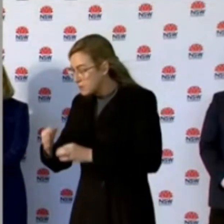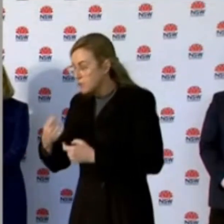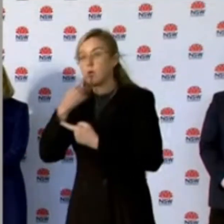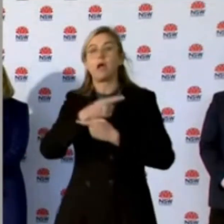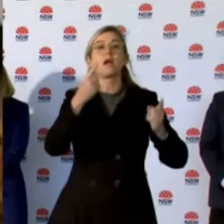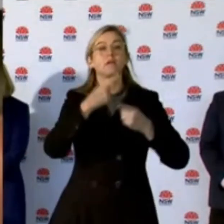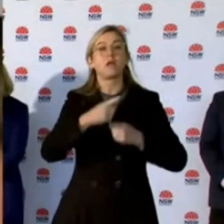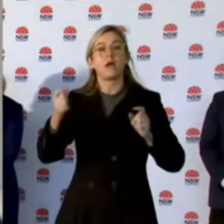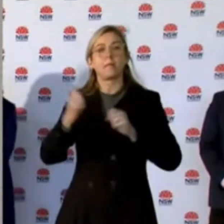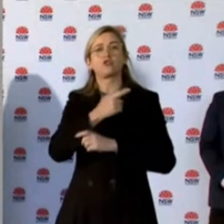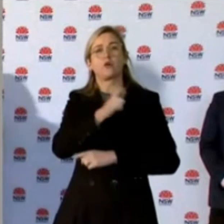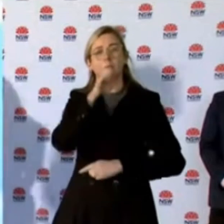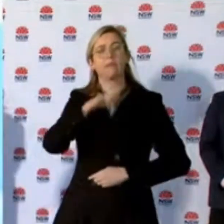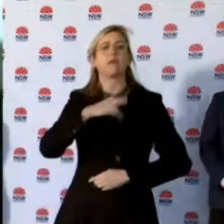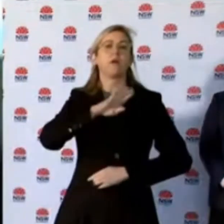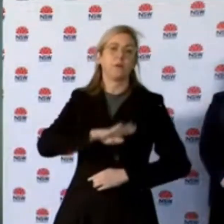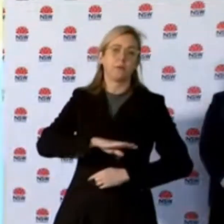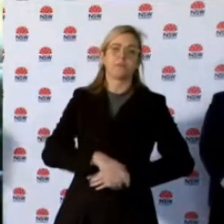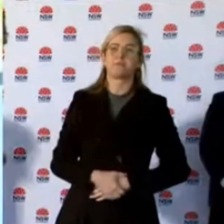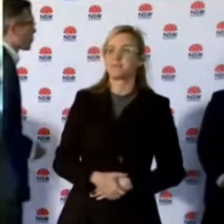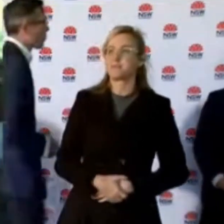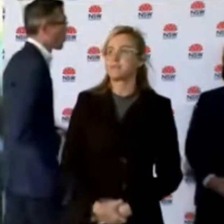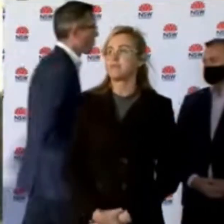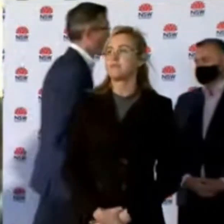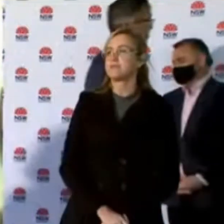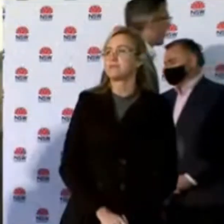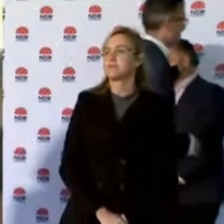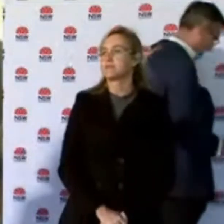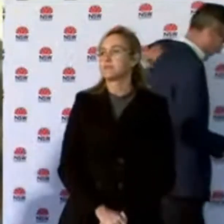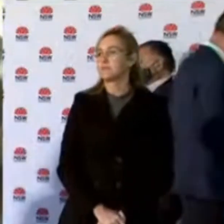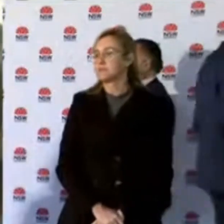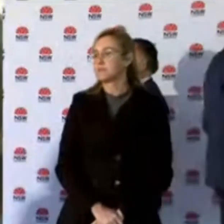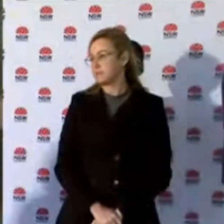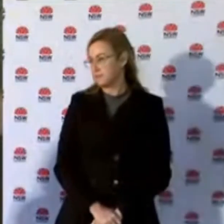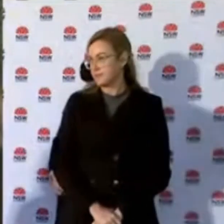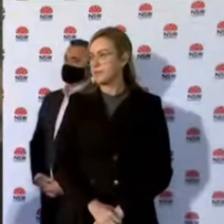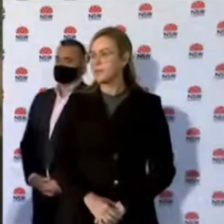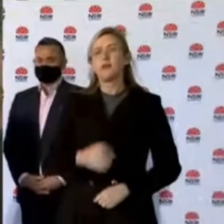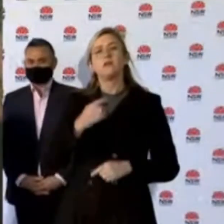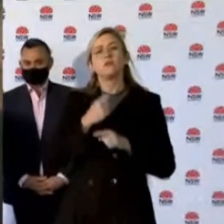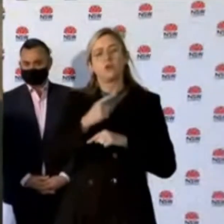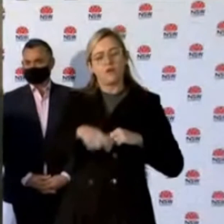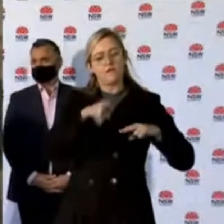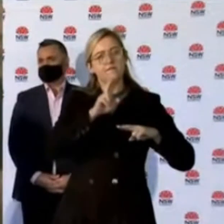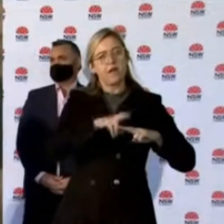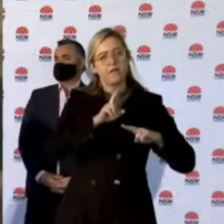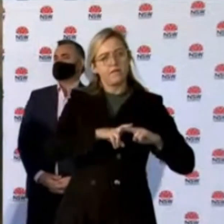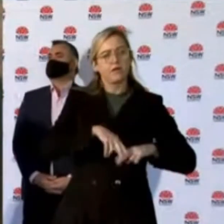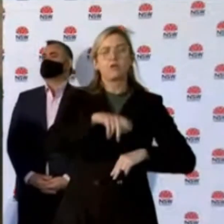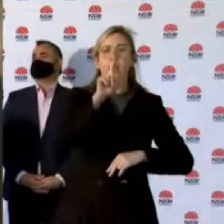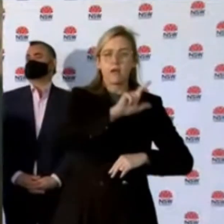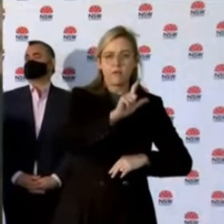time. Premier, in relation to the authorised workers who can leave Fairfield, Canterbury, Bankstown and Liverpool, it's not just